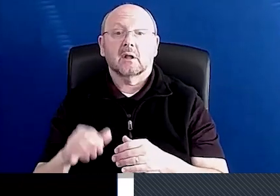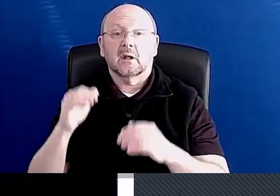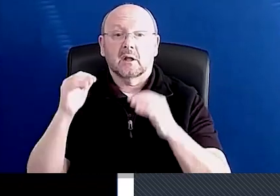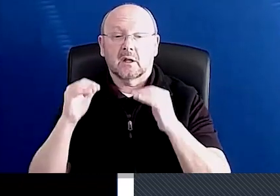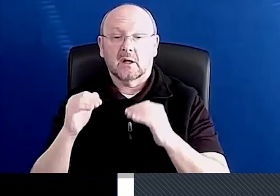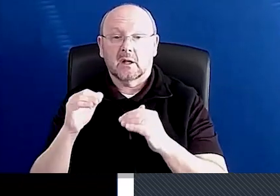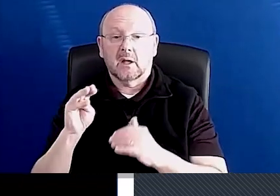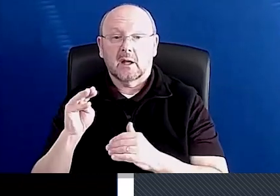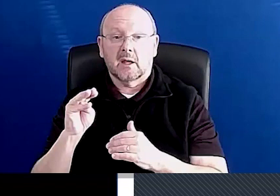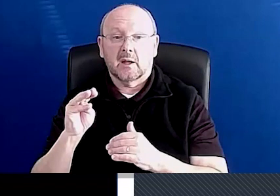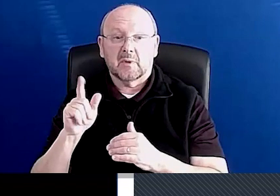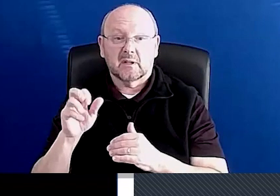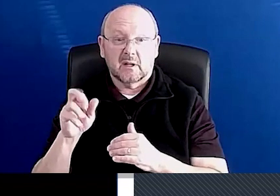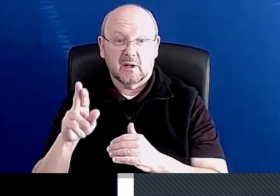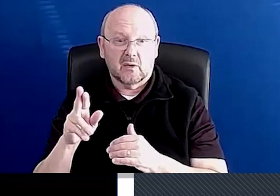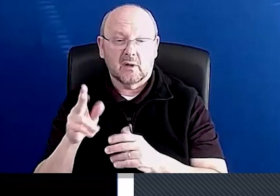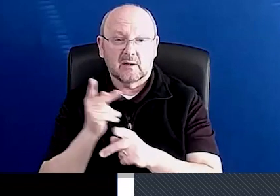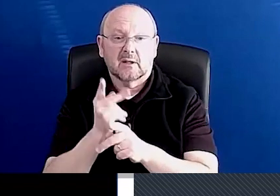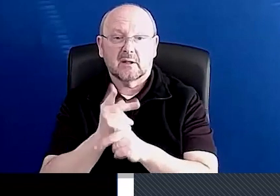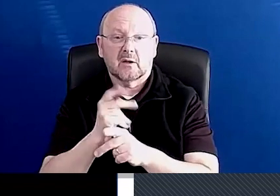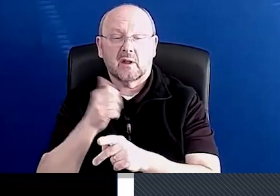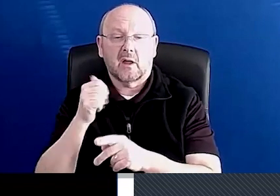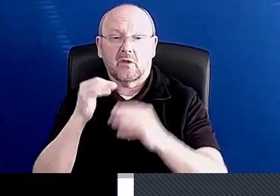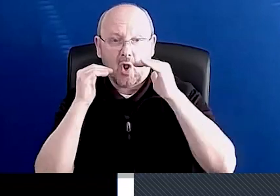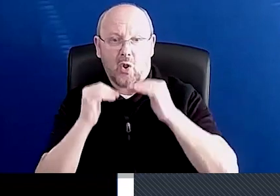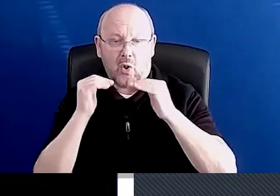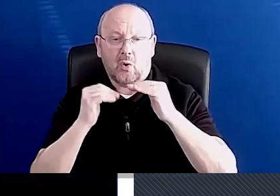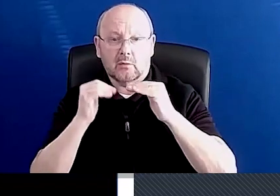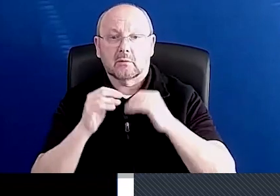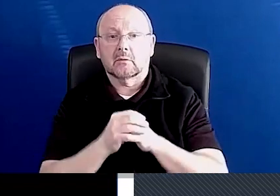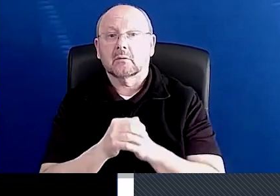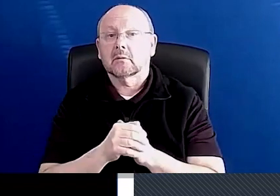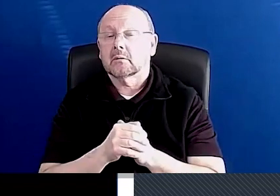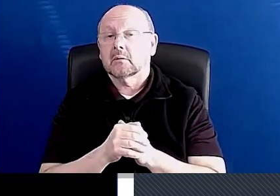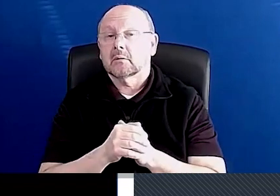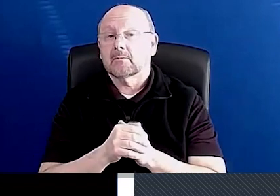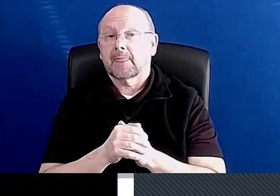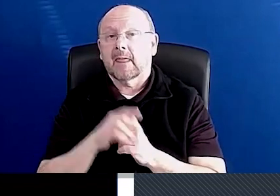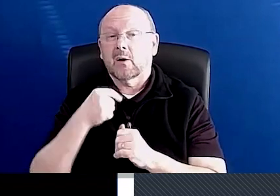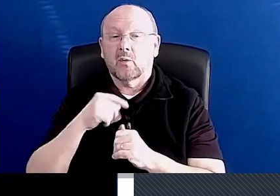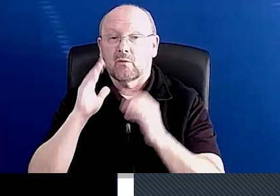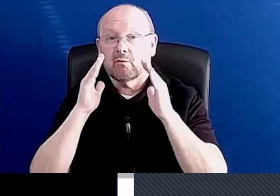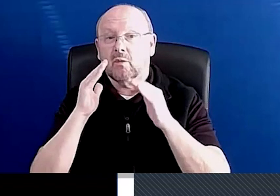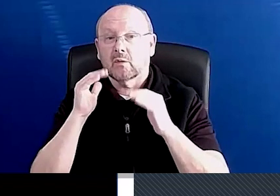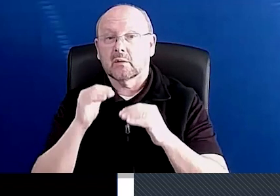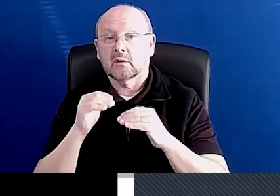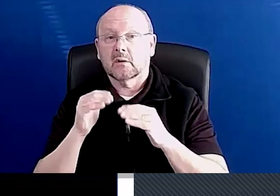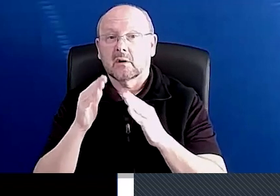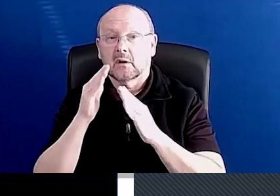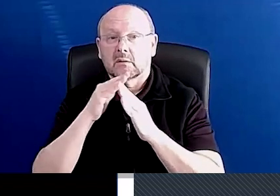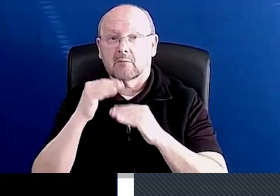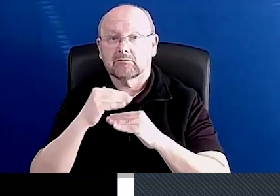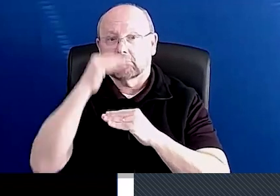services these other adult schools, and Reedley services these other adult schools. So we really focus on those